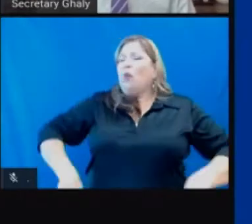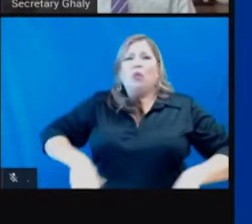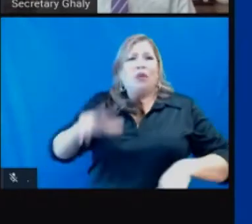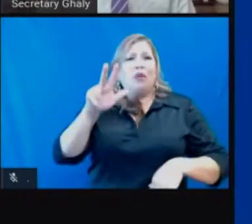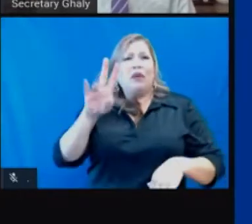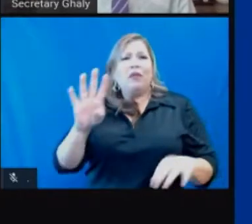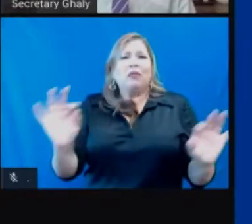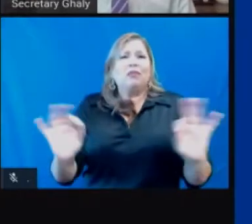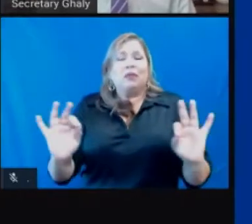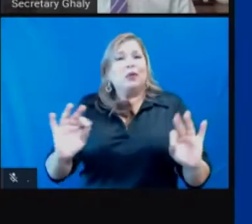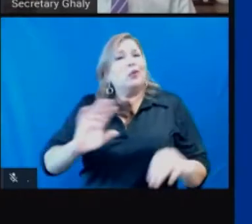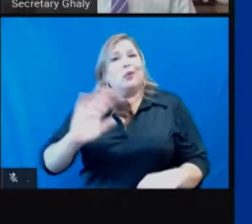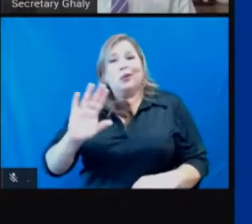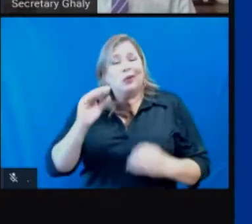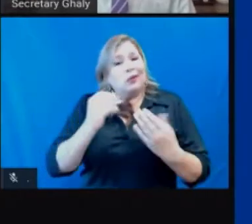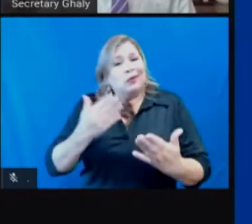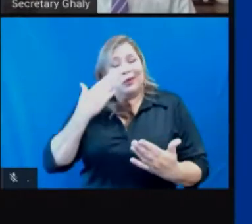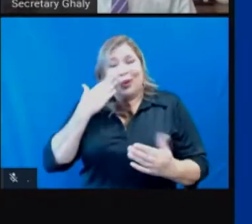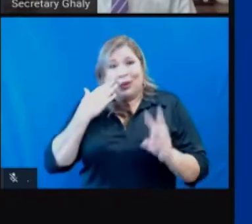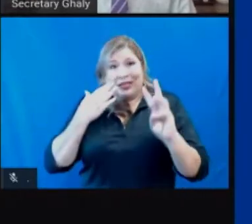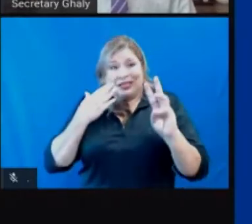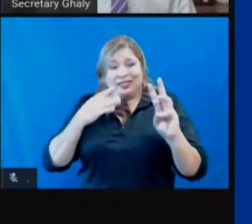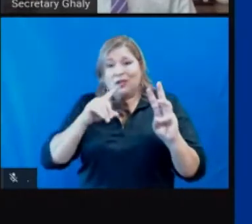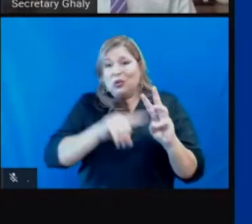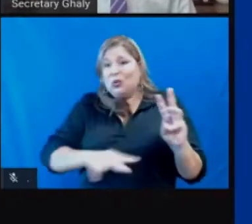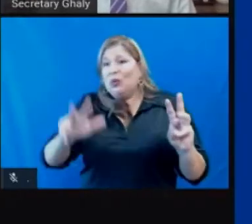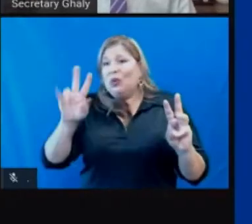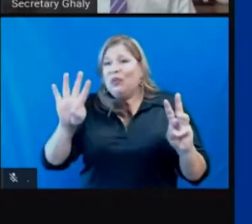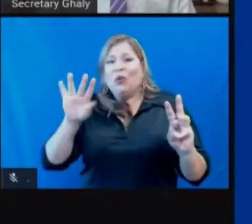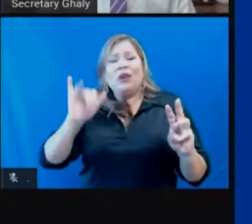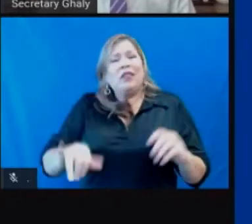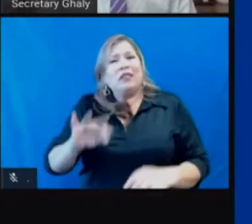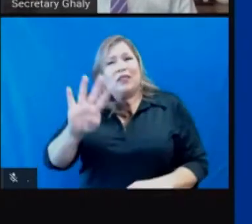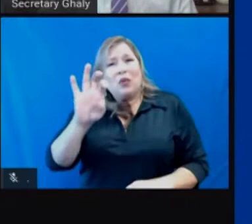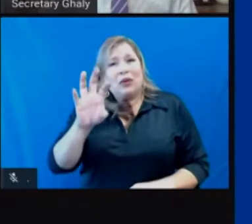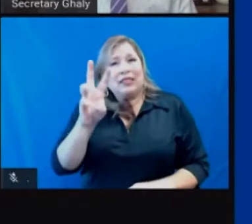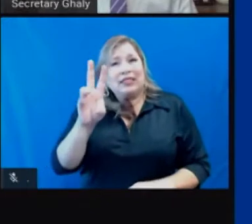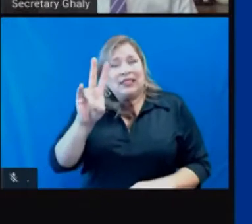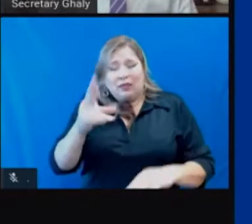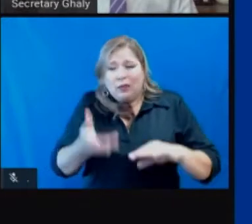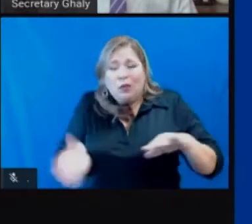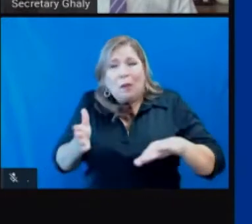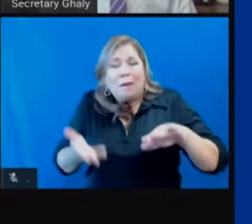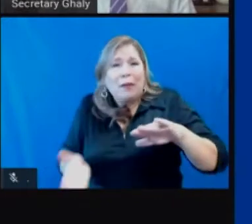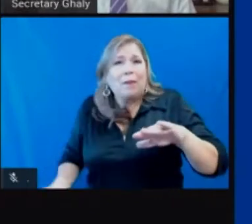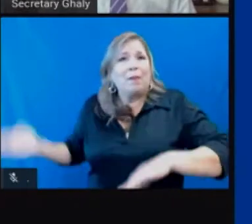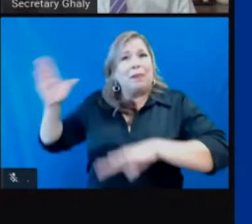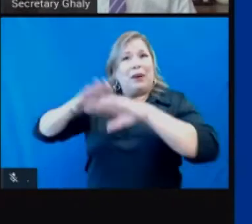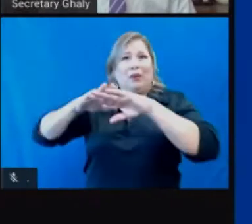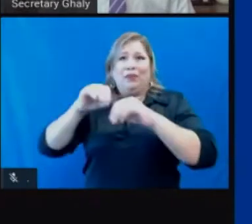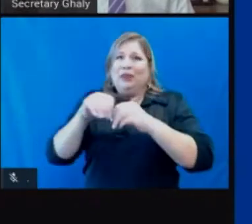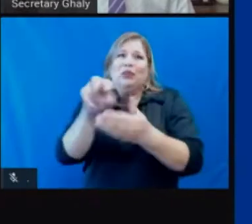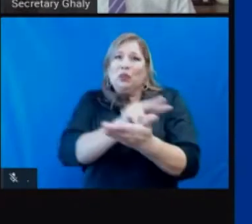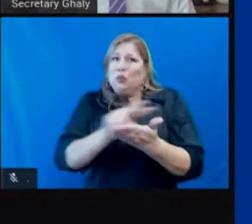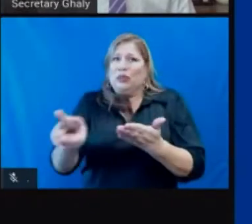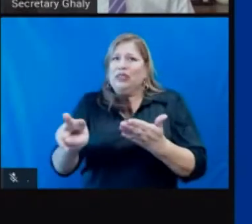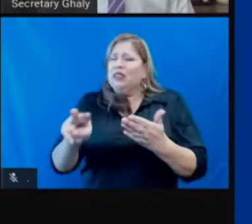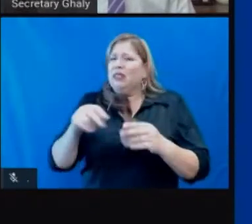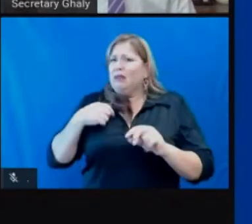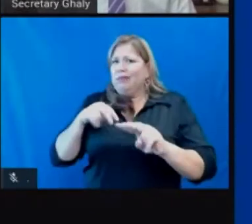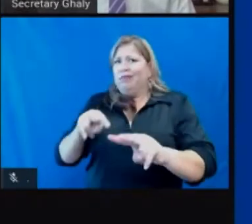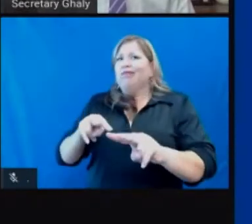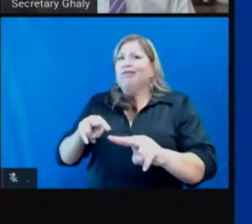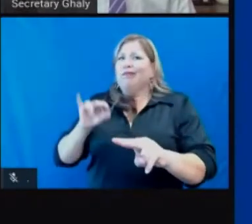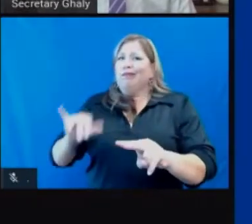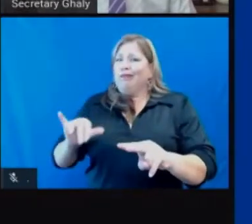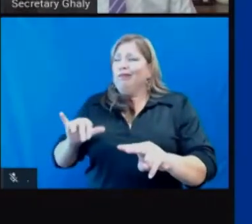but that rate of increase, 460% over a small 2.5-week period, is an important message